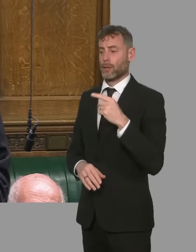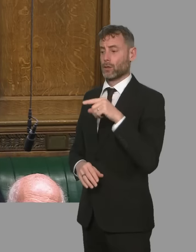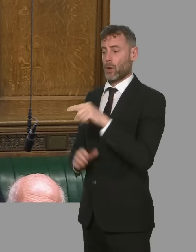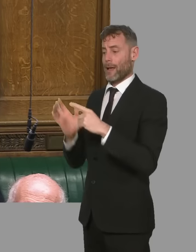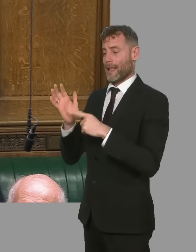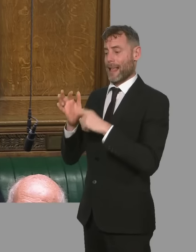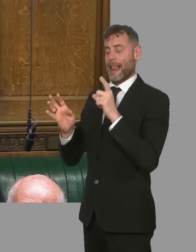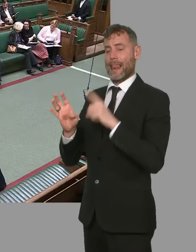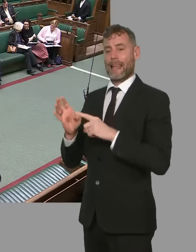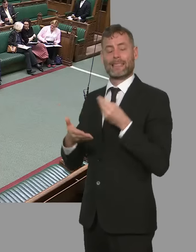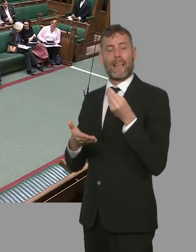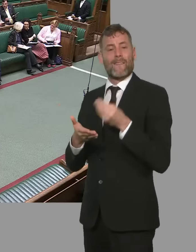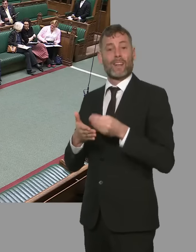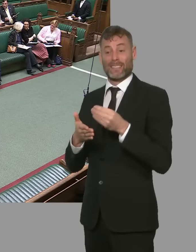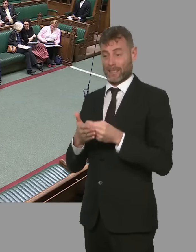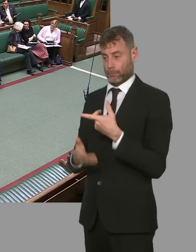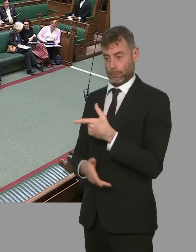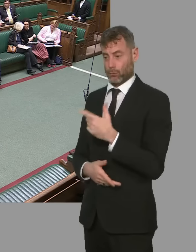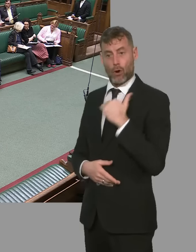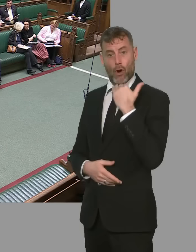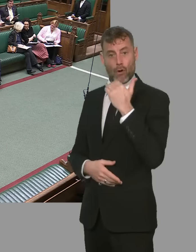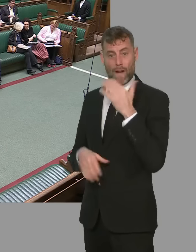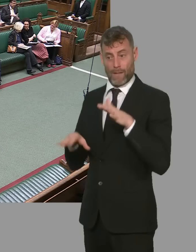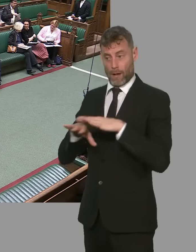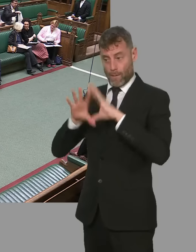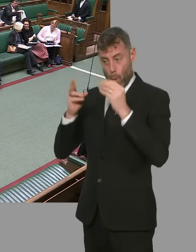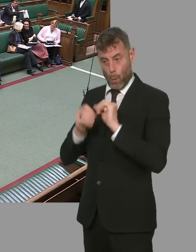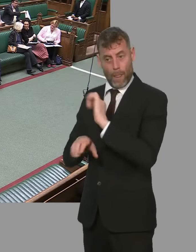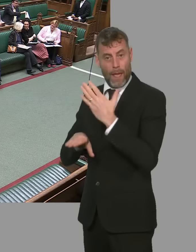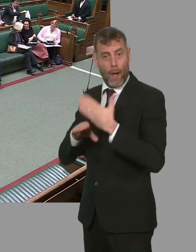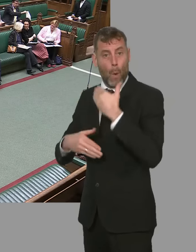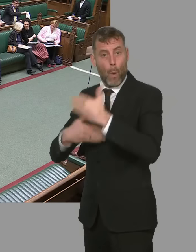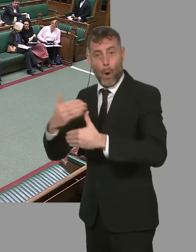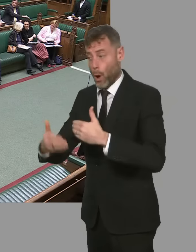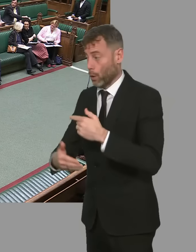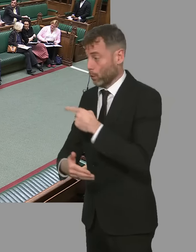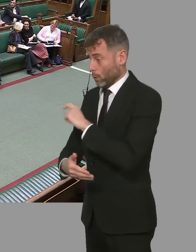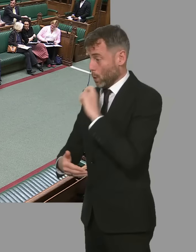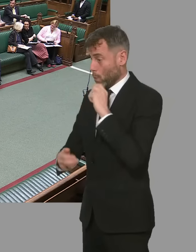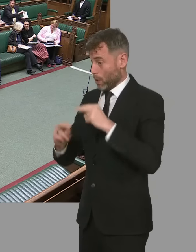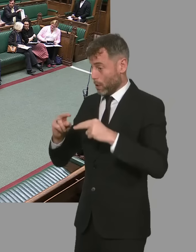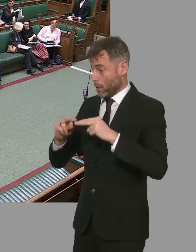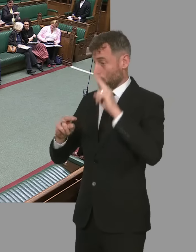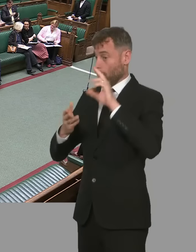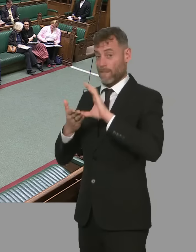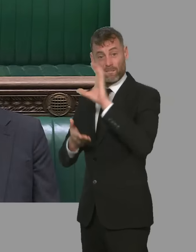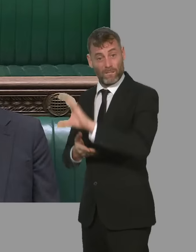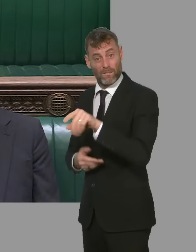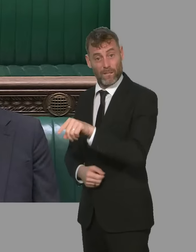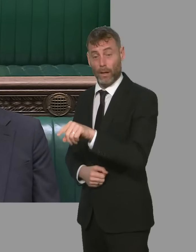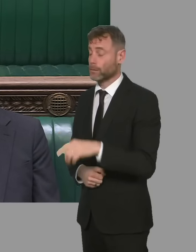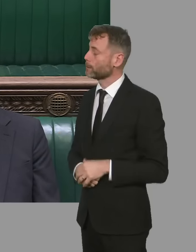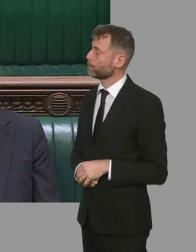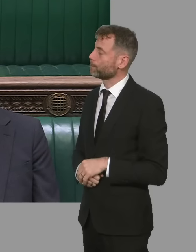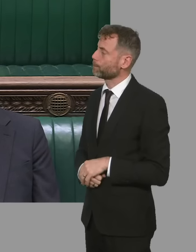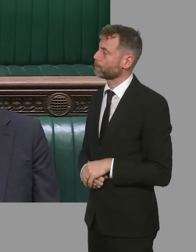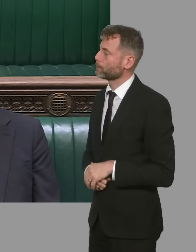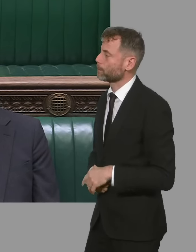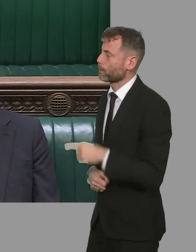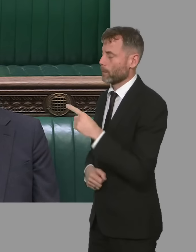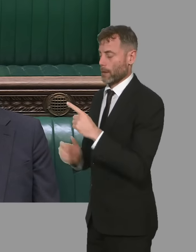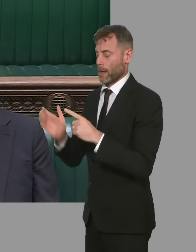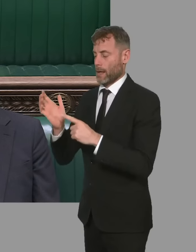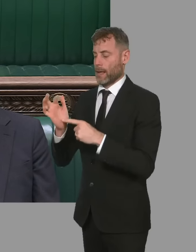them? Well, I would say to the right honourable gentleman that the creation of the Legacy Commission took away from the